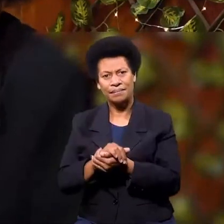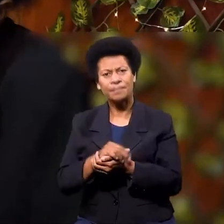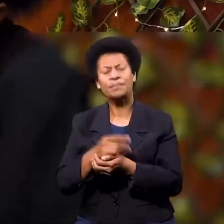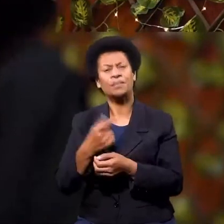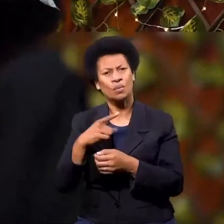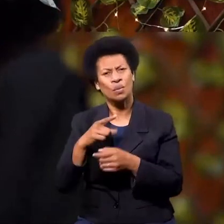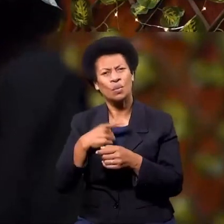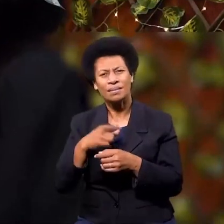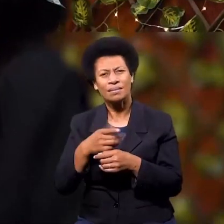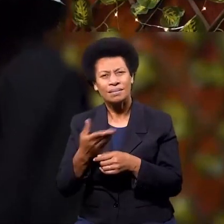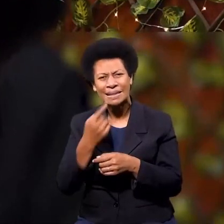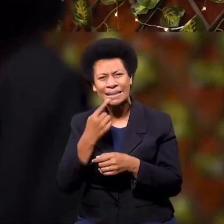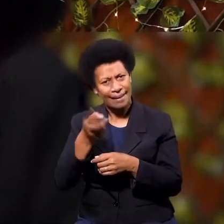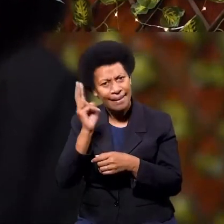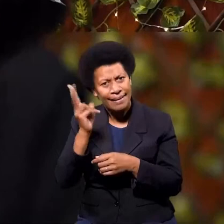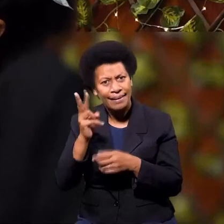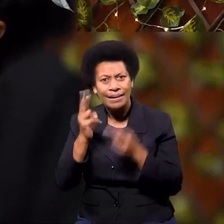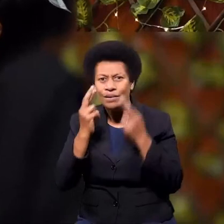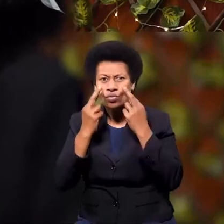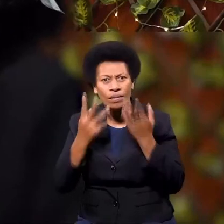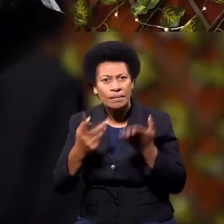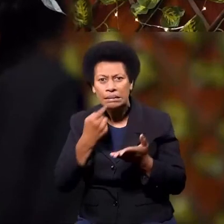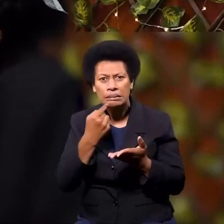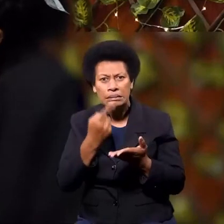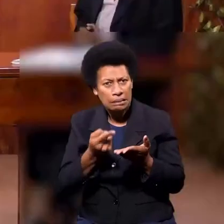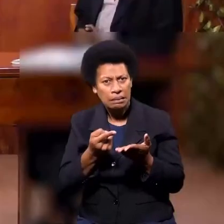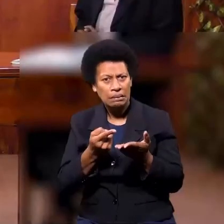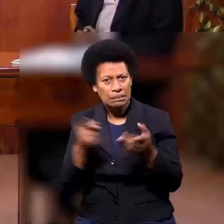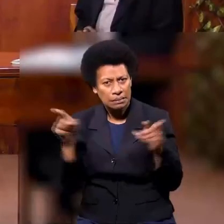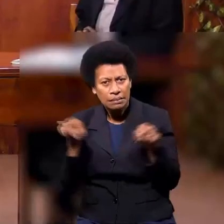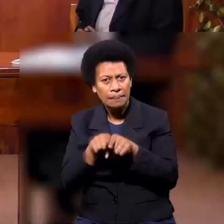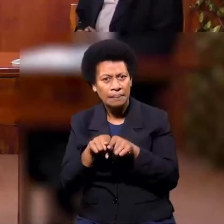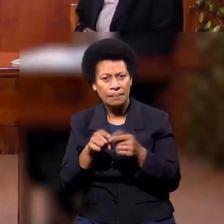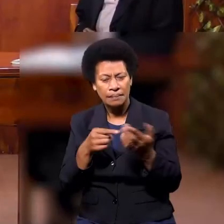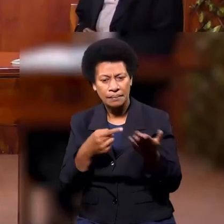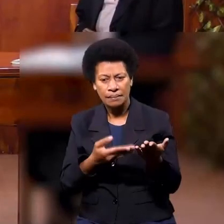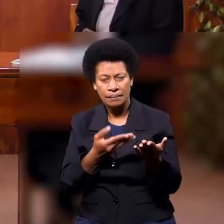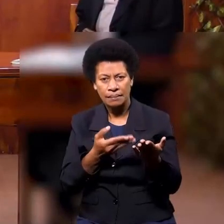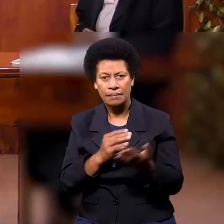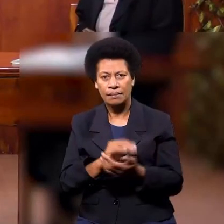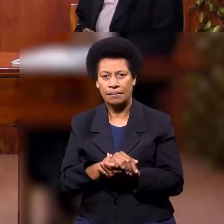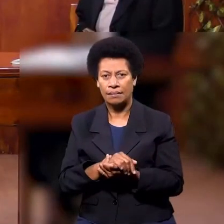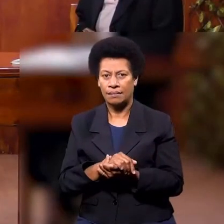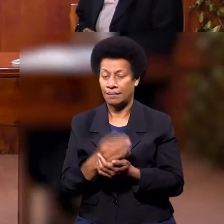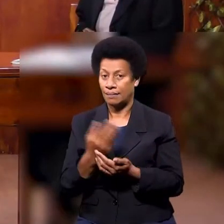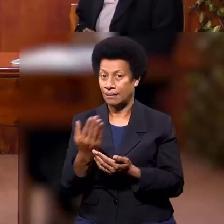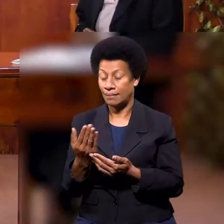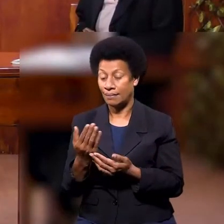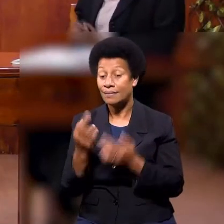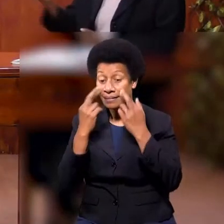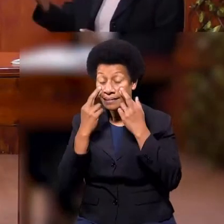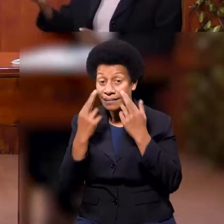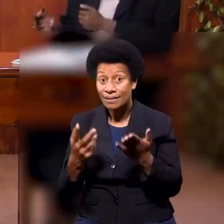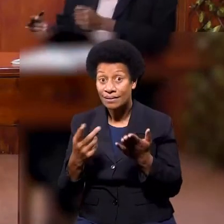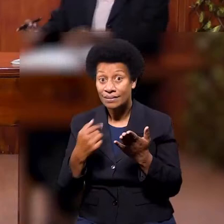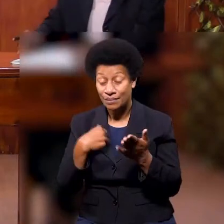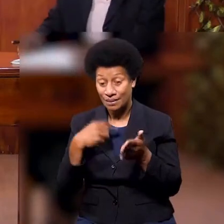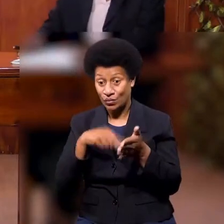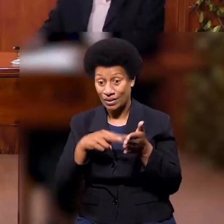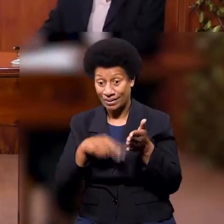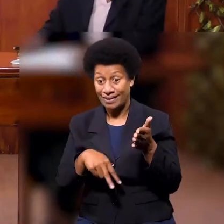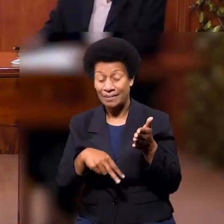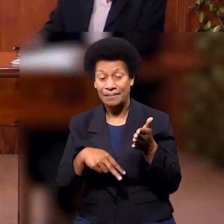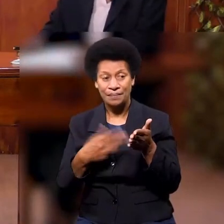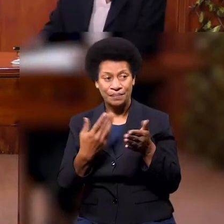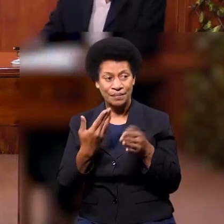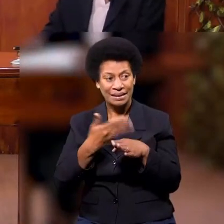being reiterated in Revelation? Yes. Let me read Revelation chapter 14, verses 6 to